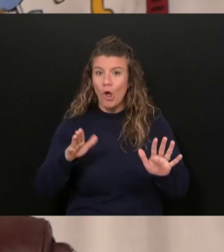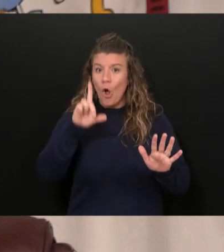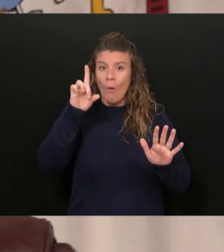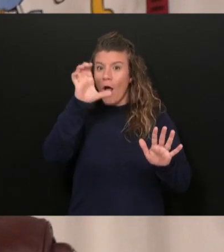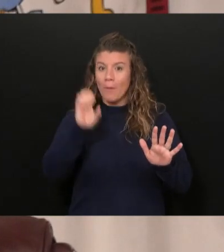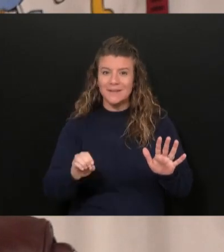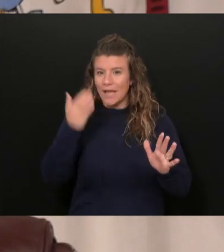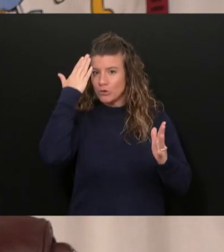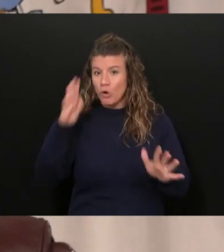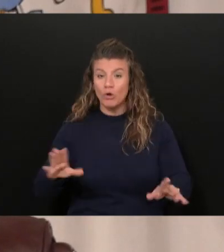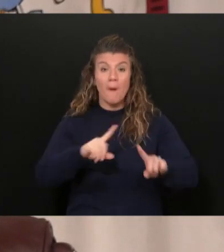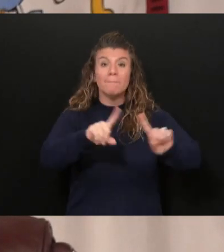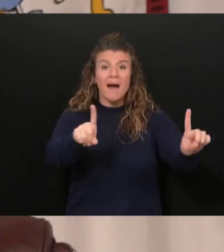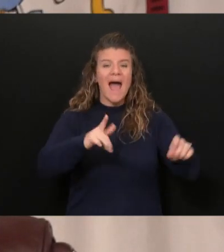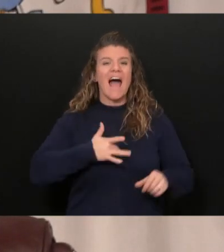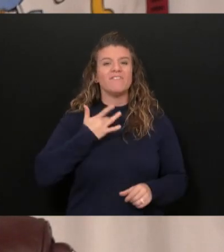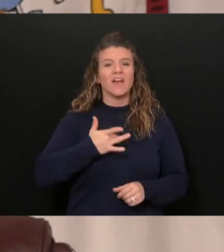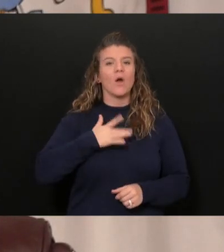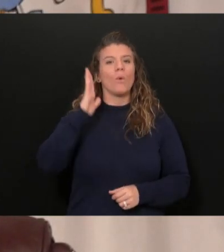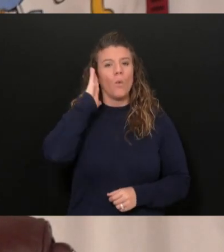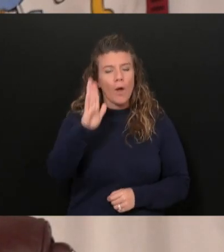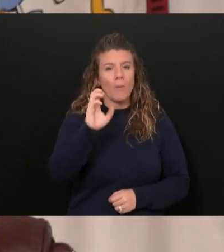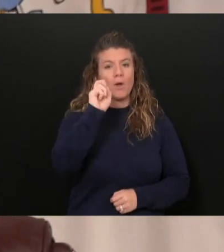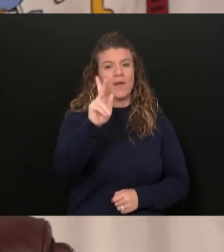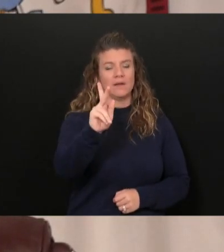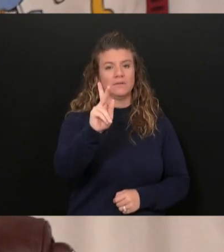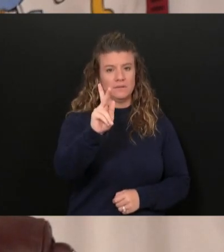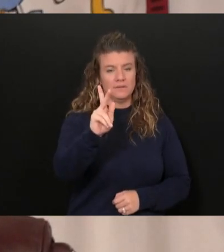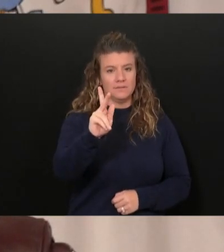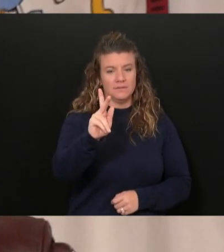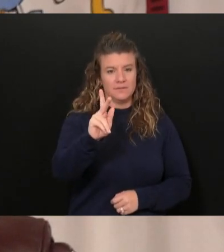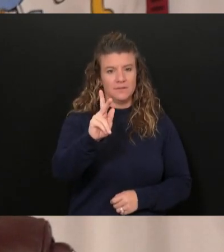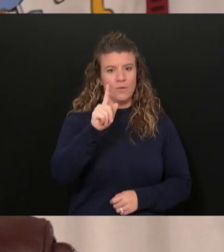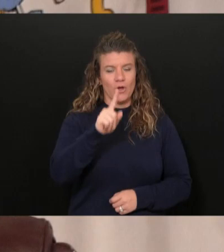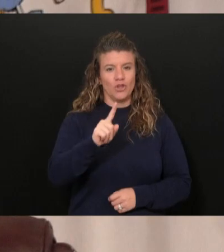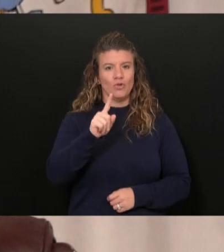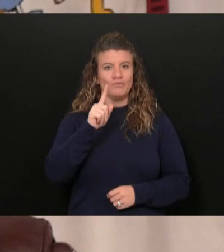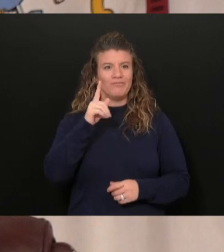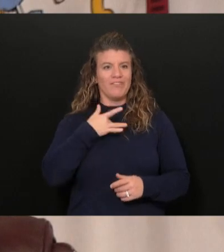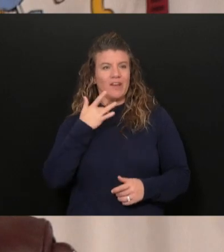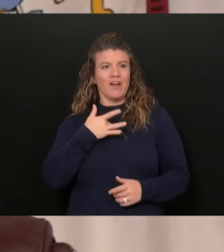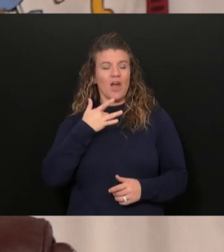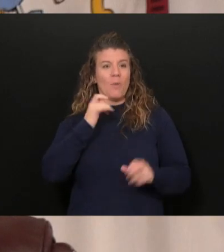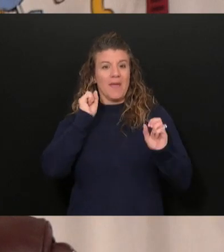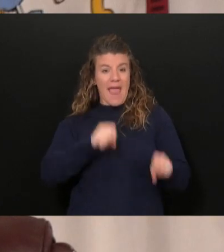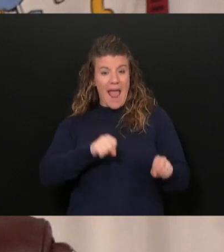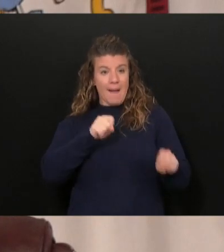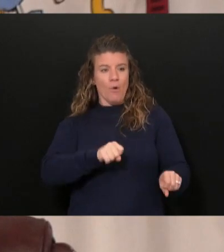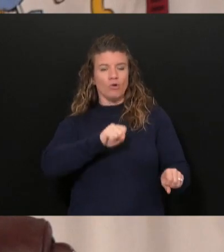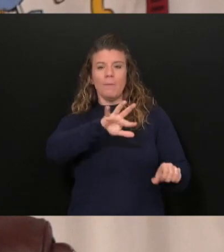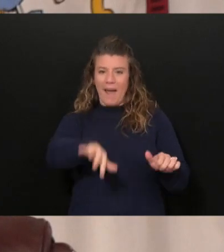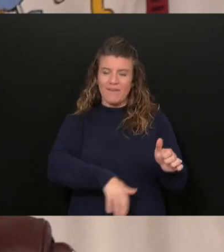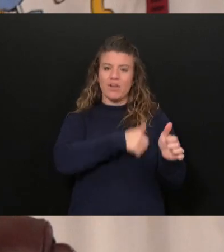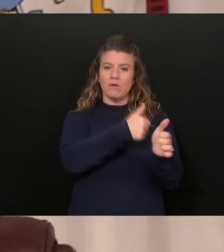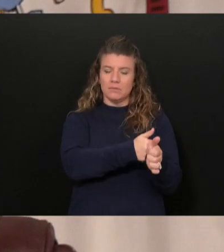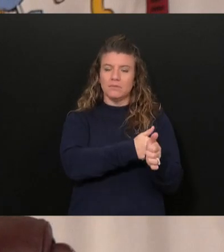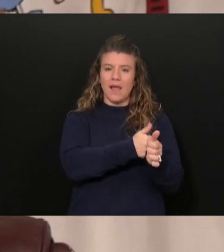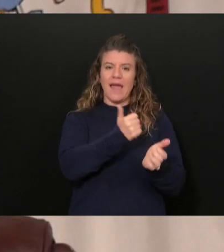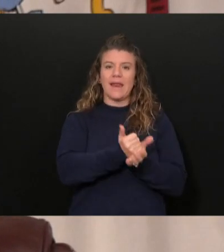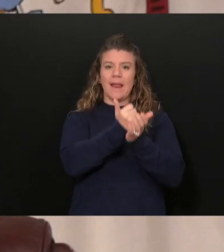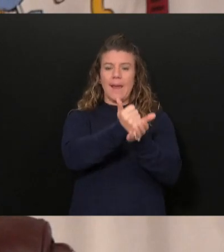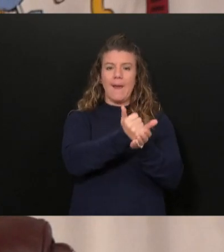feel like that we're going to be okay, you know, from the standpoint of being able to backfill and bridge